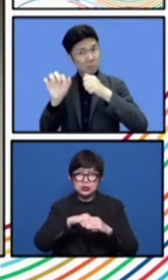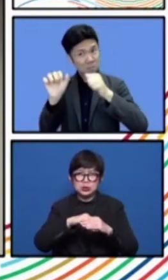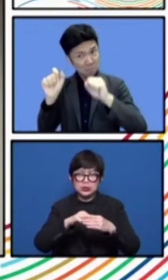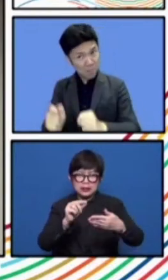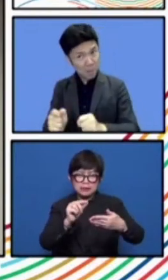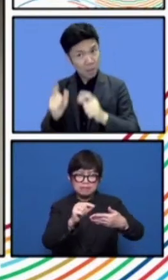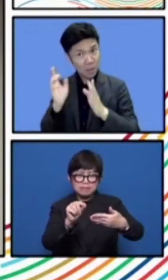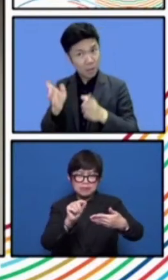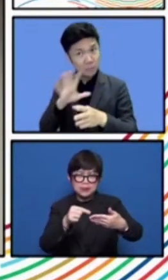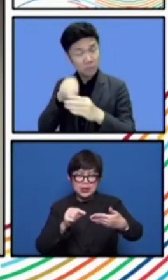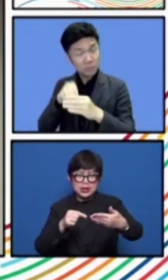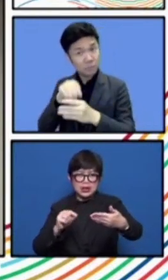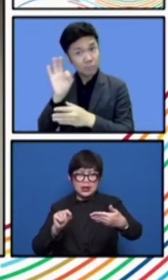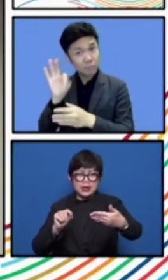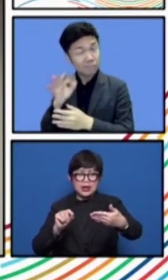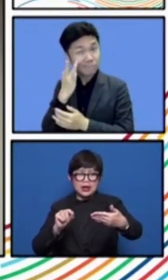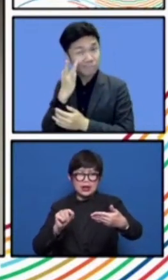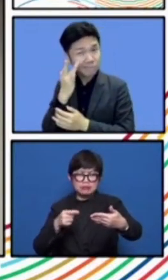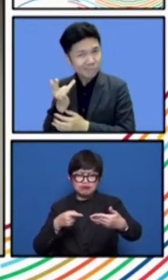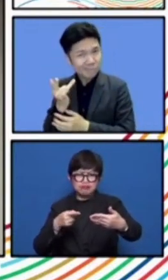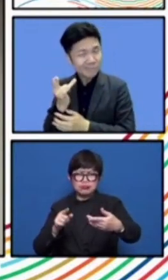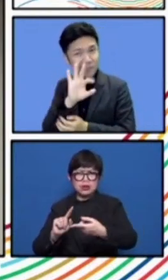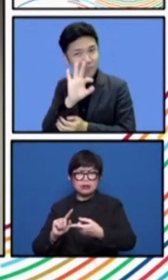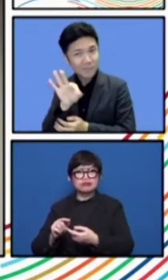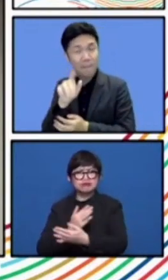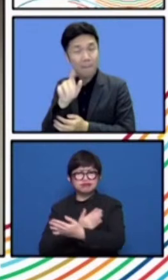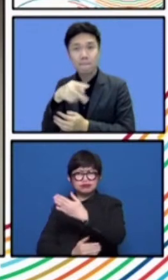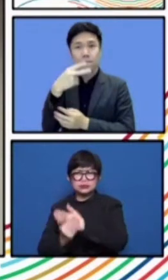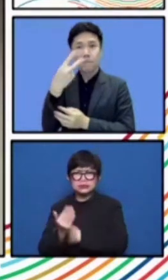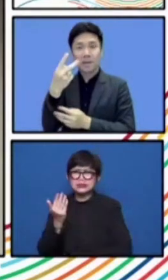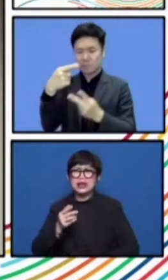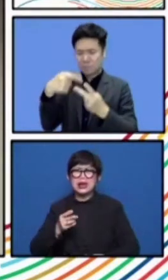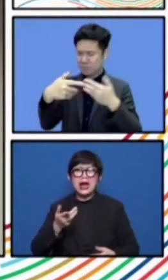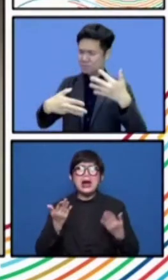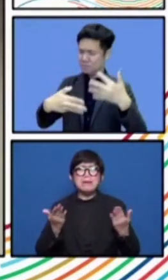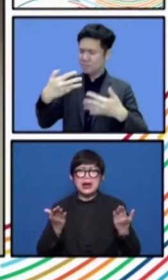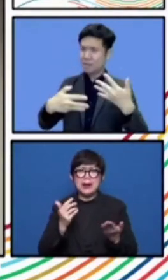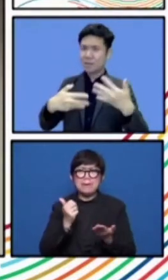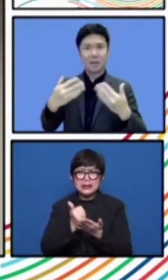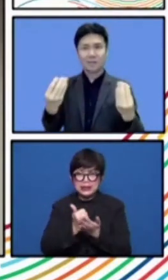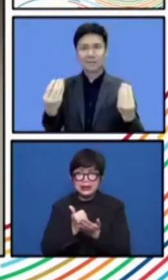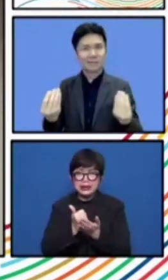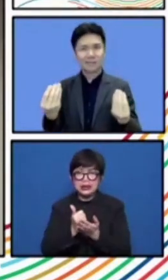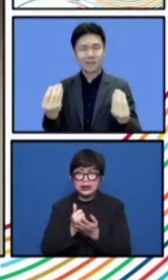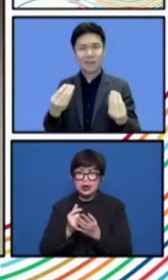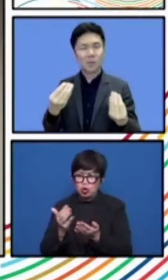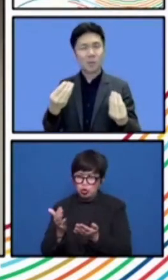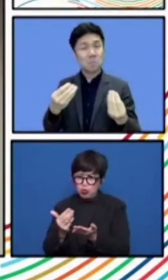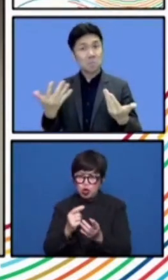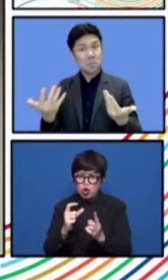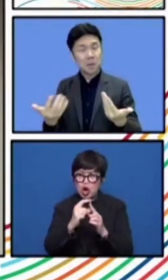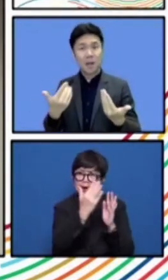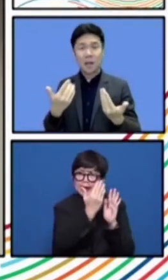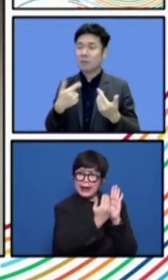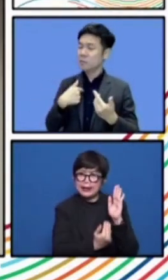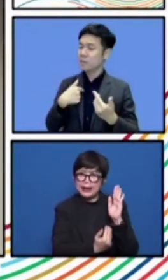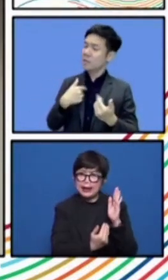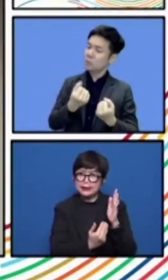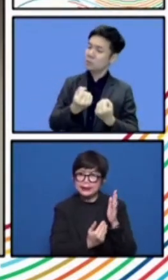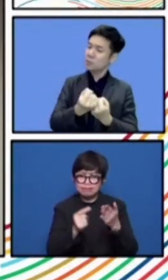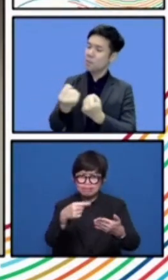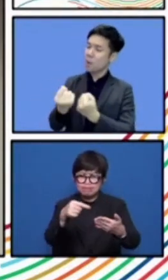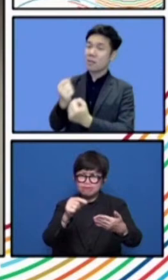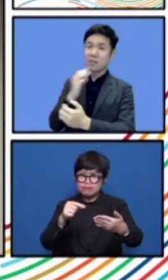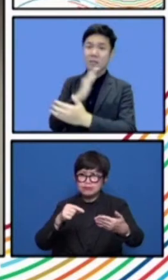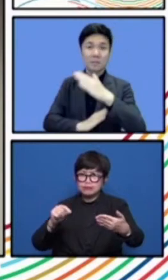to collect data on enablers and barriers participation in society as well as the support needs of persons with disabilities over to you